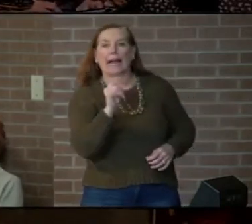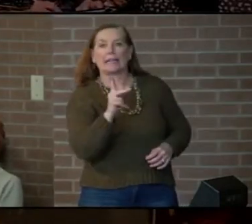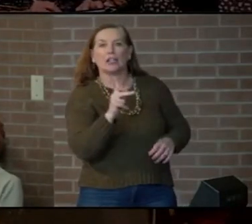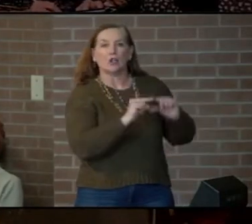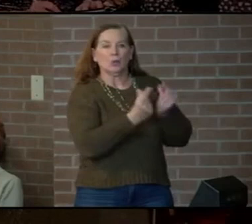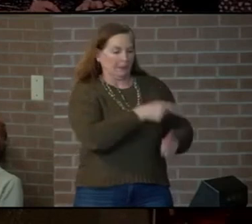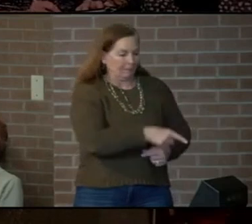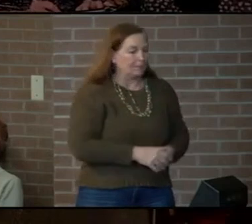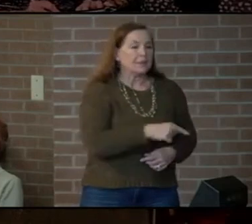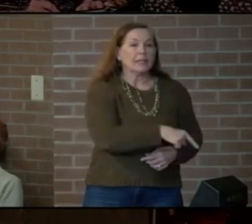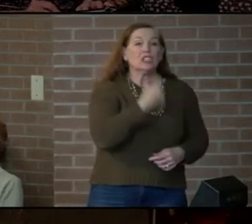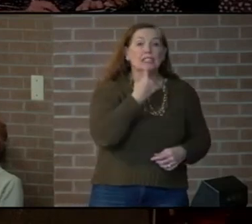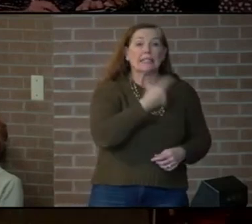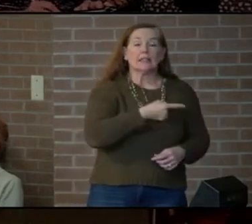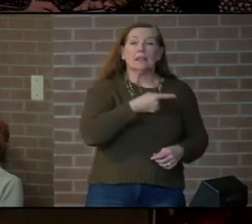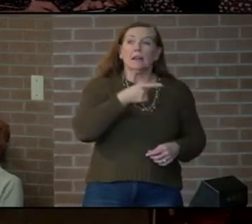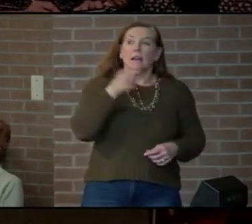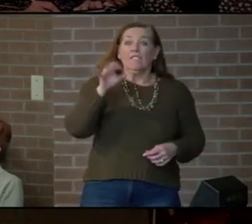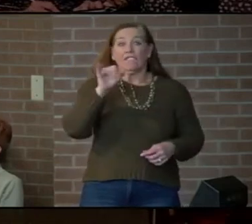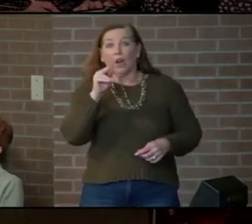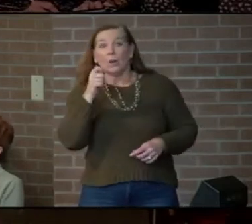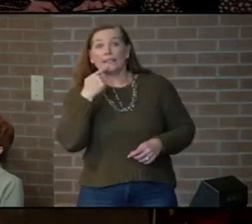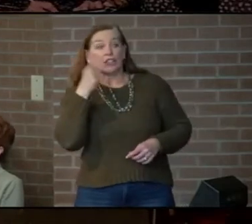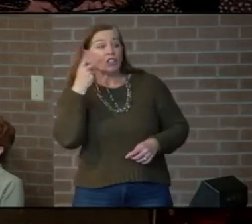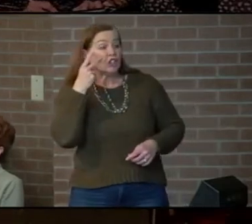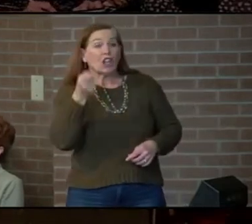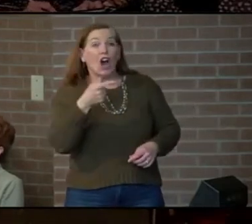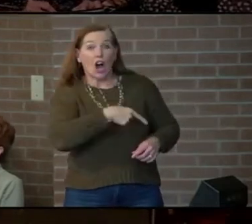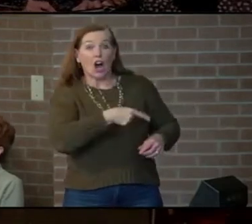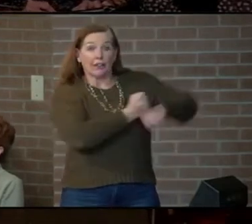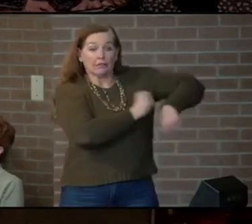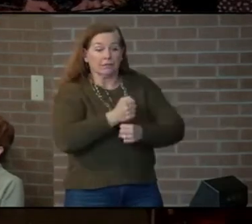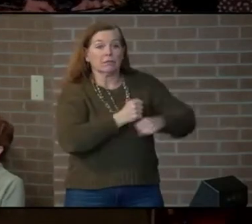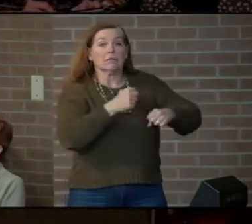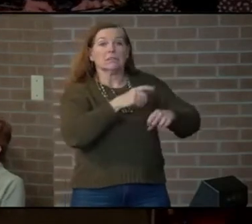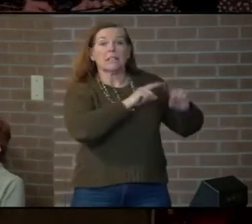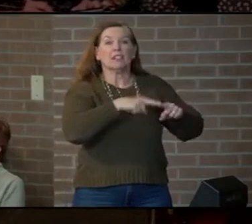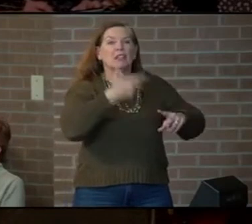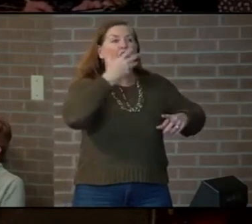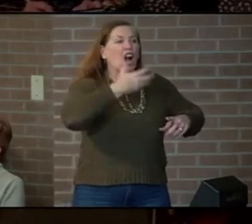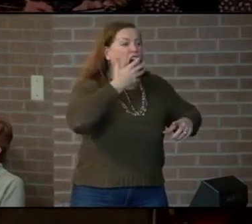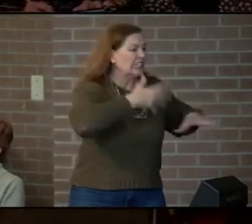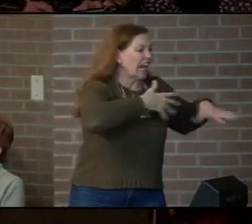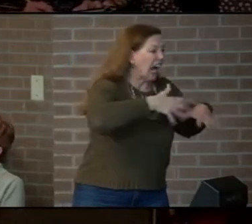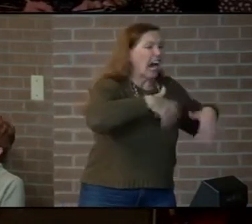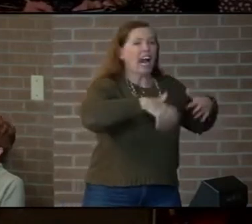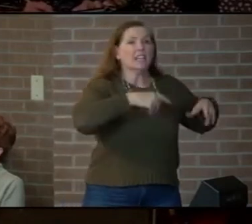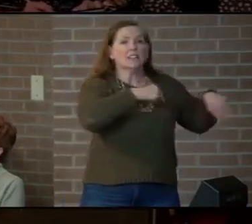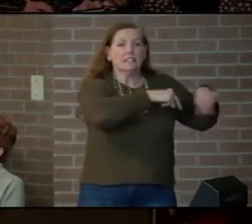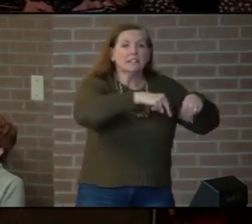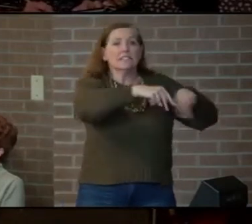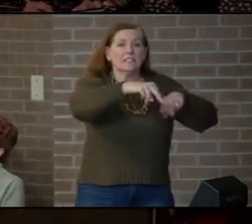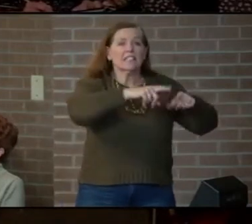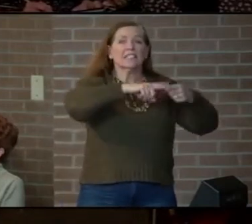And she said she, Fiona, saw us coming and was calling to us along the length of the beach, following our progress until